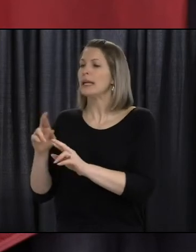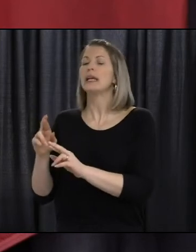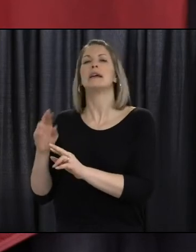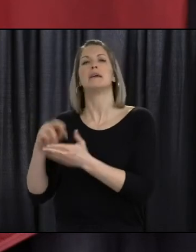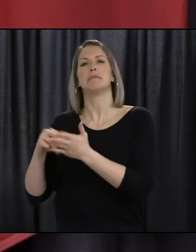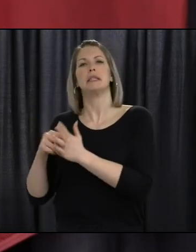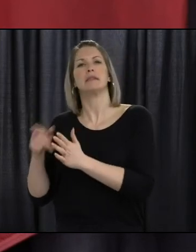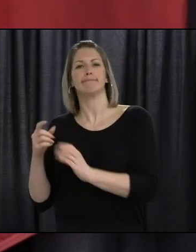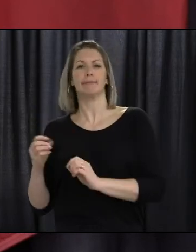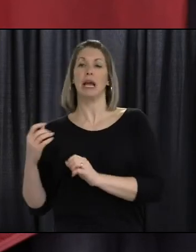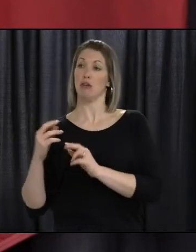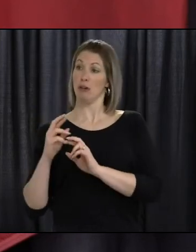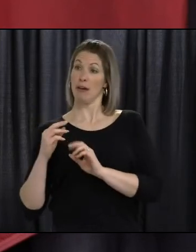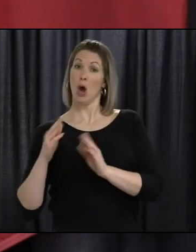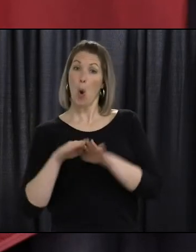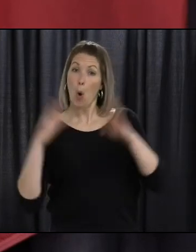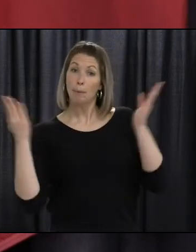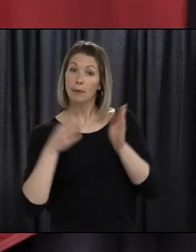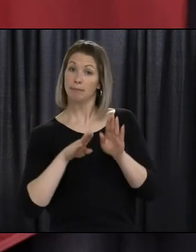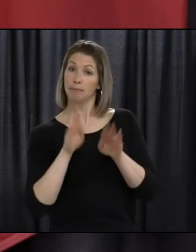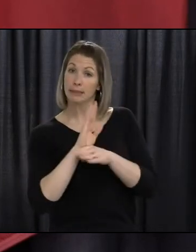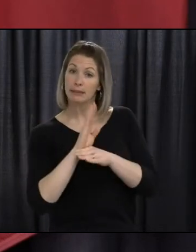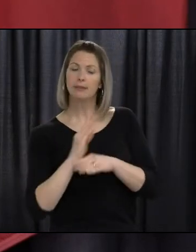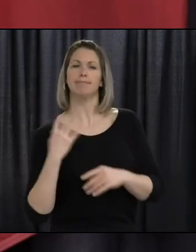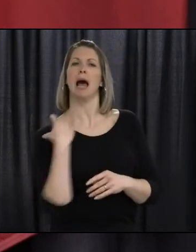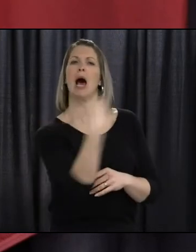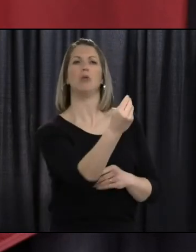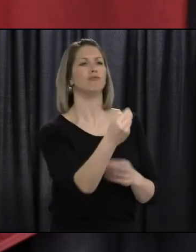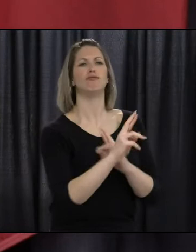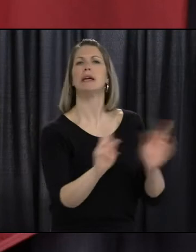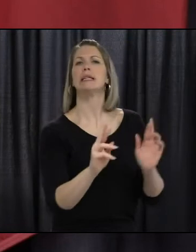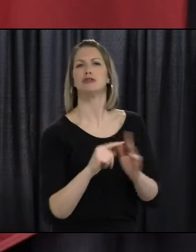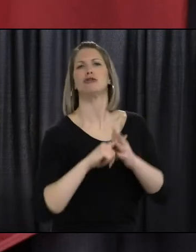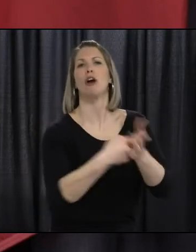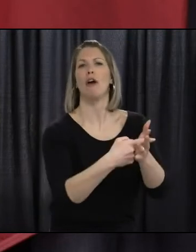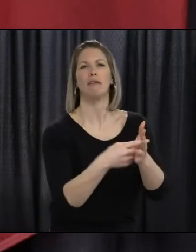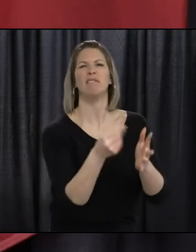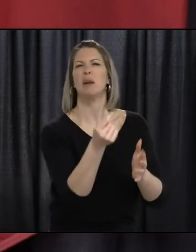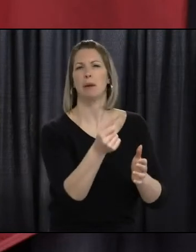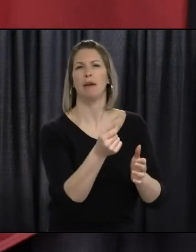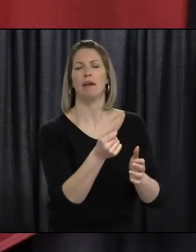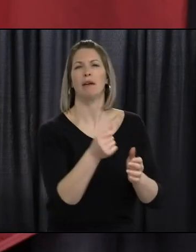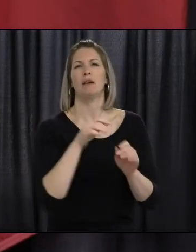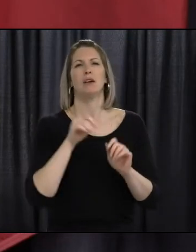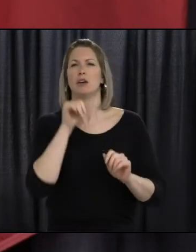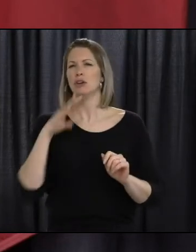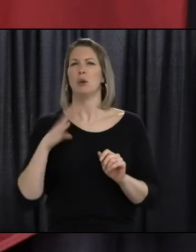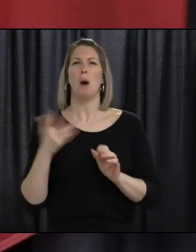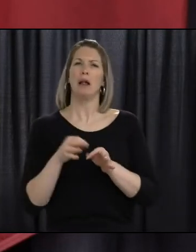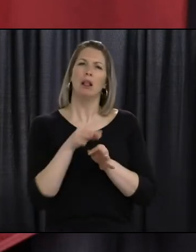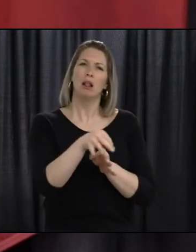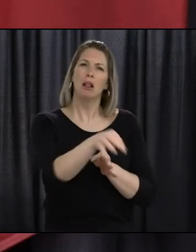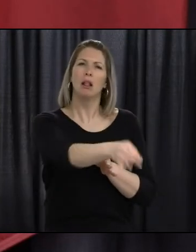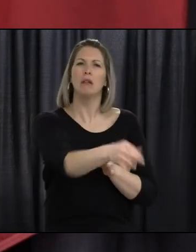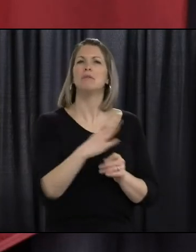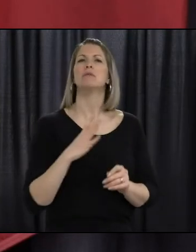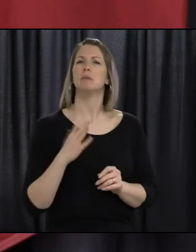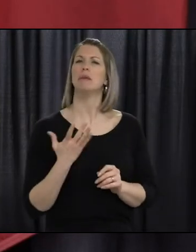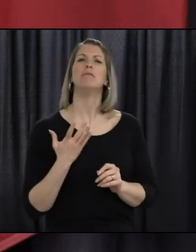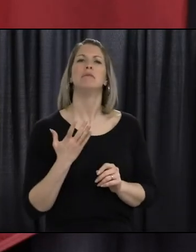people in Newfoundland and Labrador to plan for their expenditures and to reassure the labor pool about the plans for the upcoming